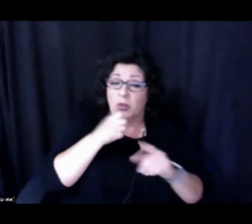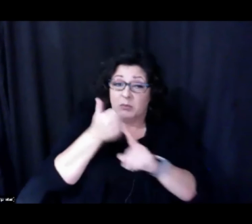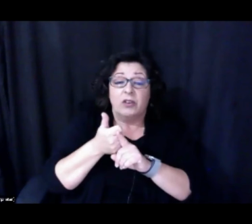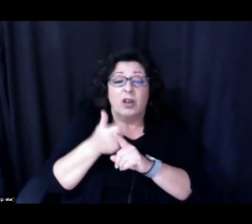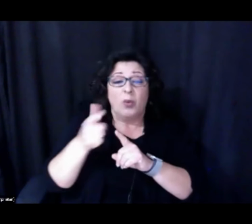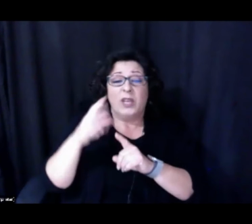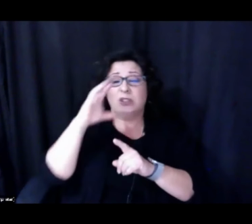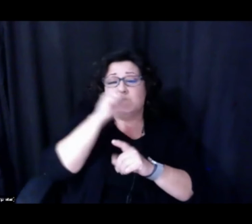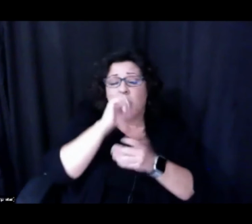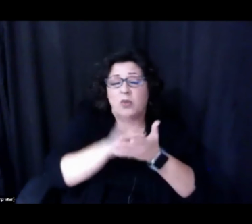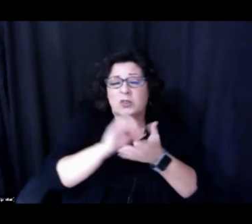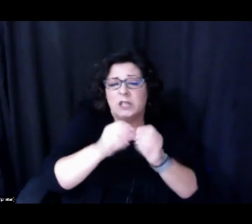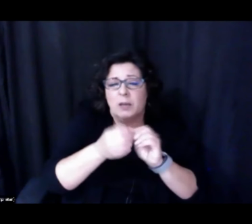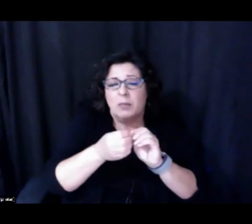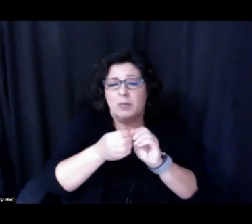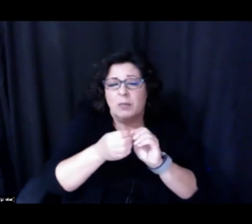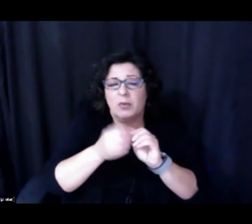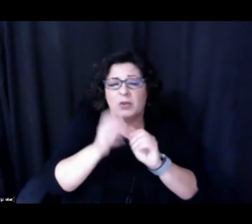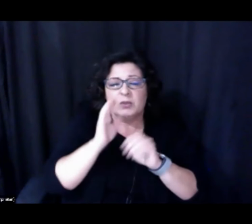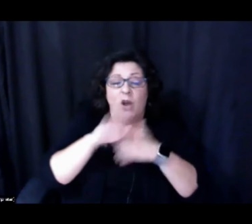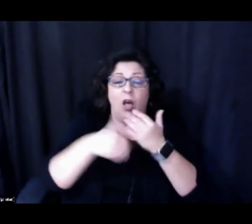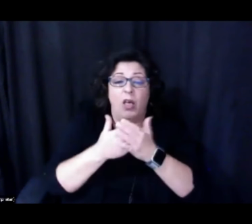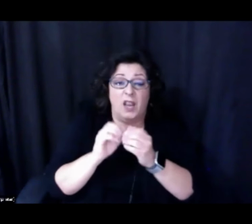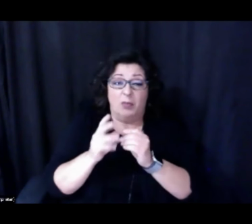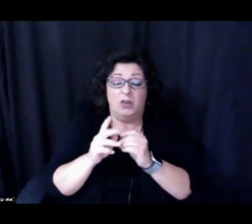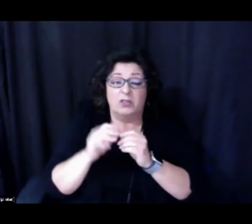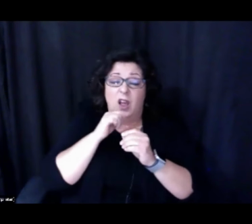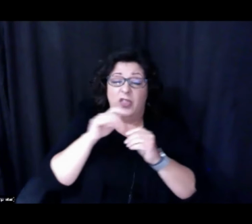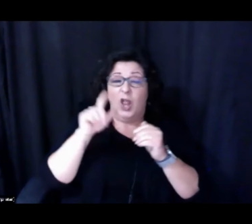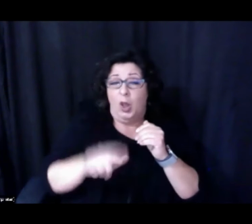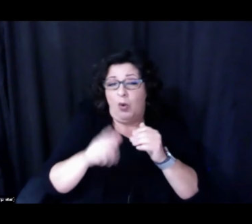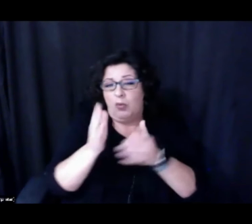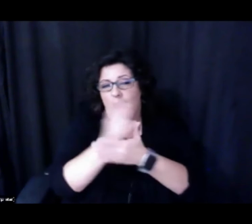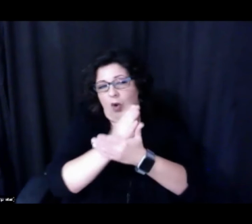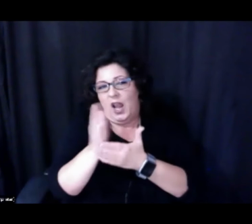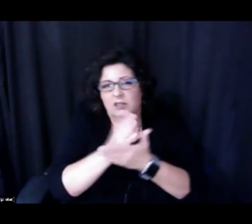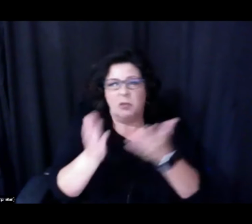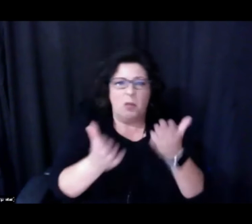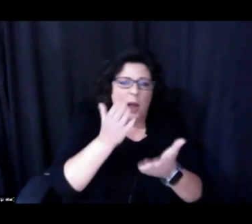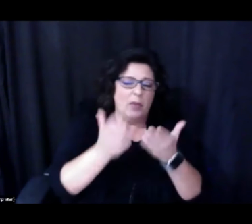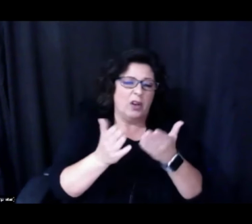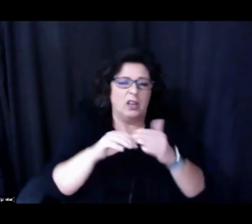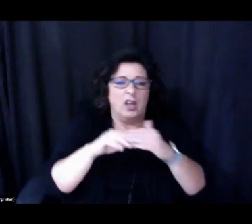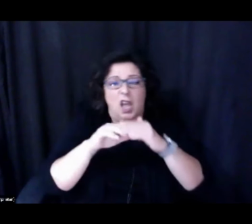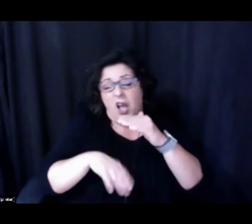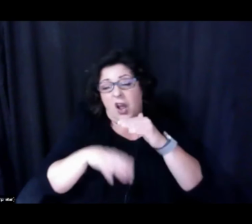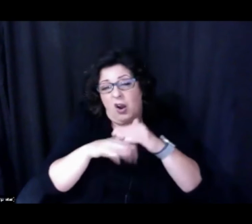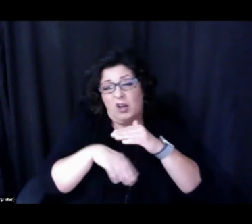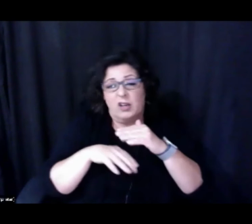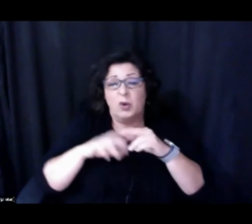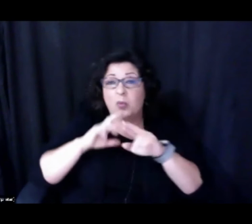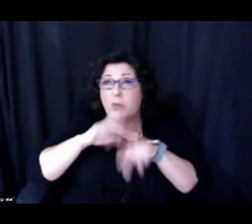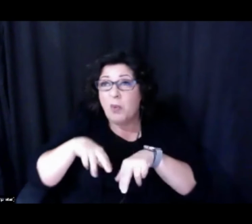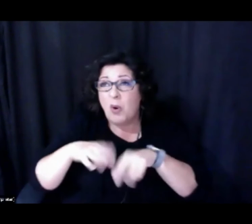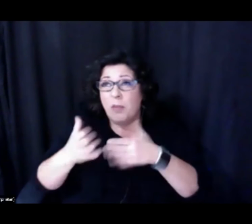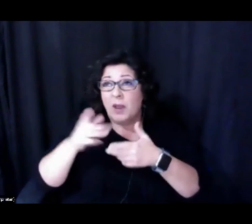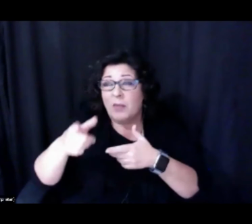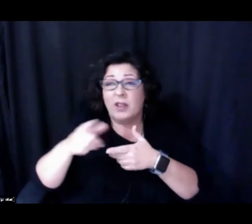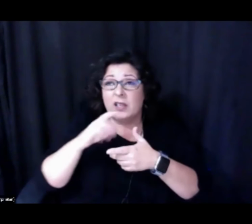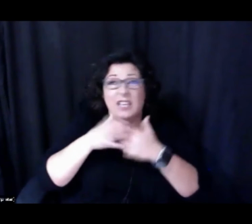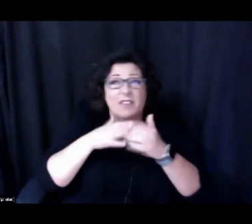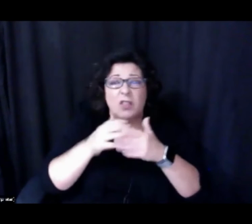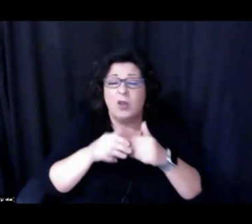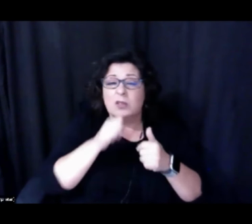these numbers, all of them, are on the low range, right? They're probably underreported even in these